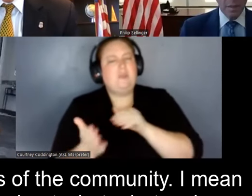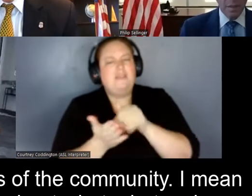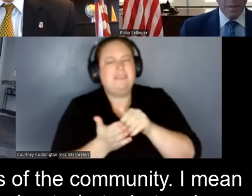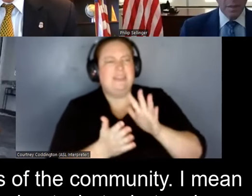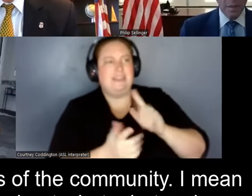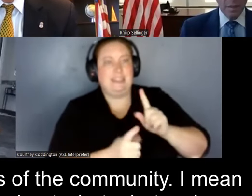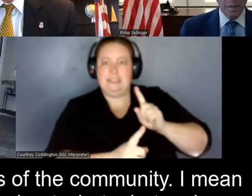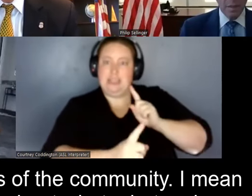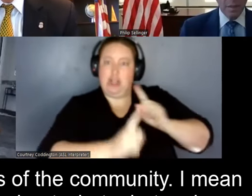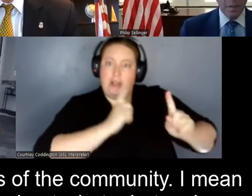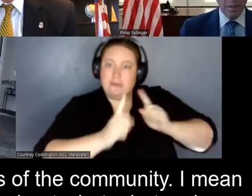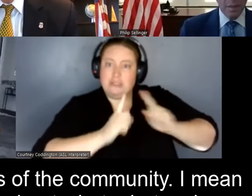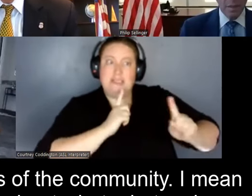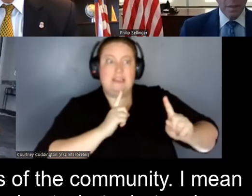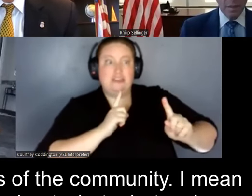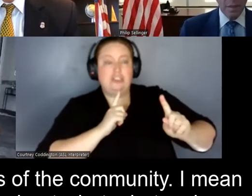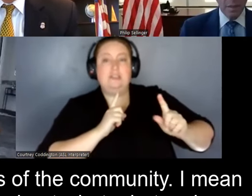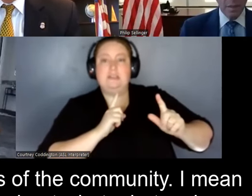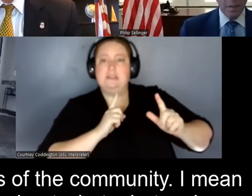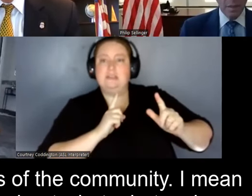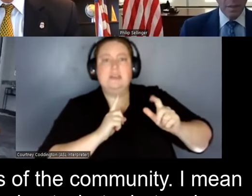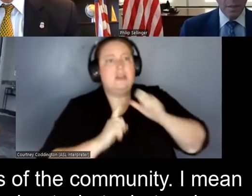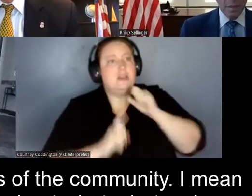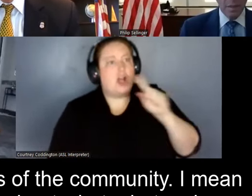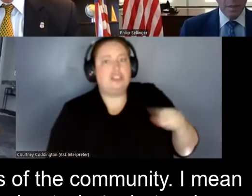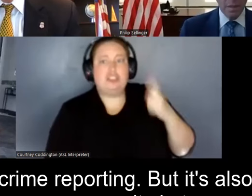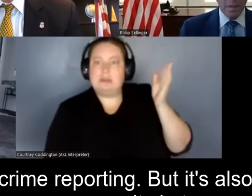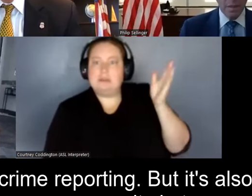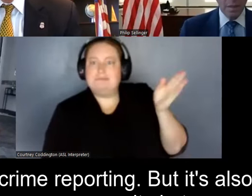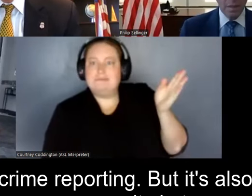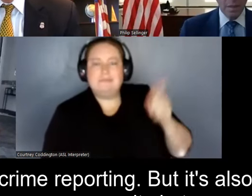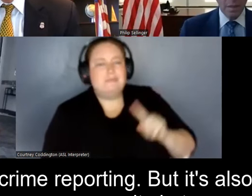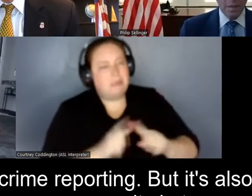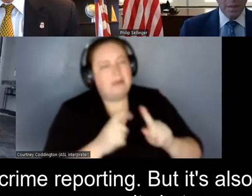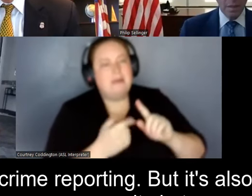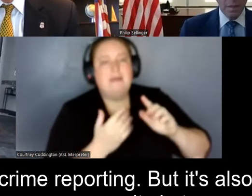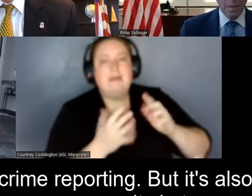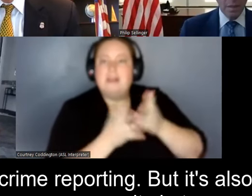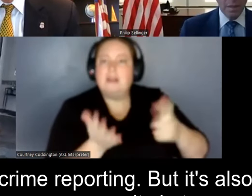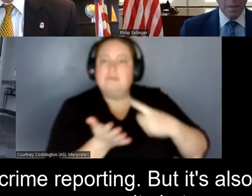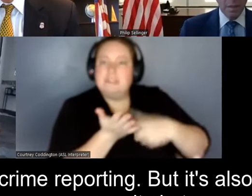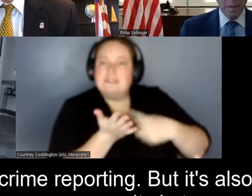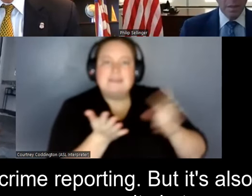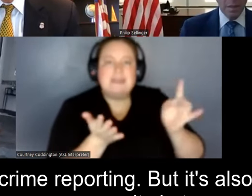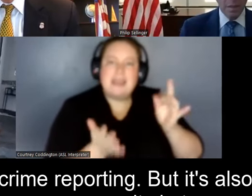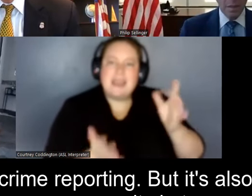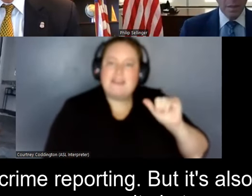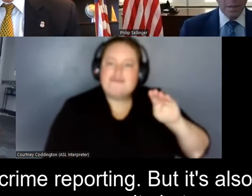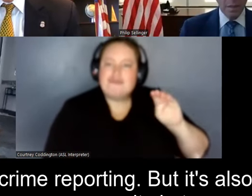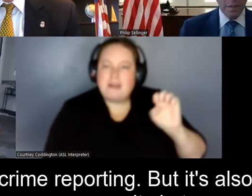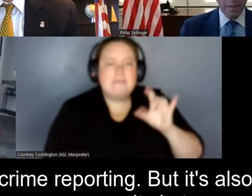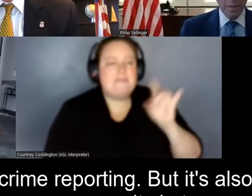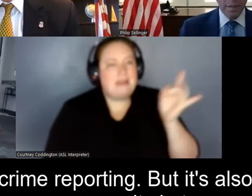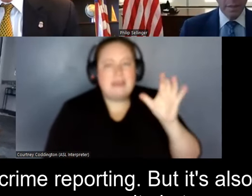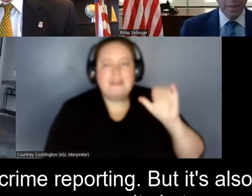of the community. I mean, part of it is to talk about what a hate crime is, to talk about hate crime reporting, but it's also to hear directly from